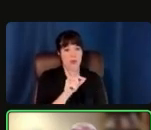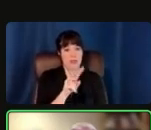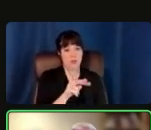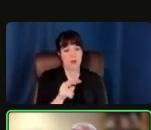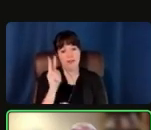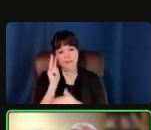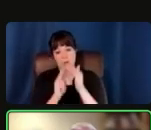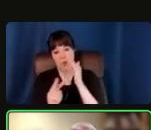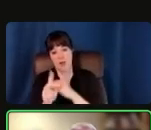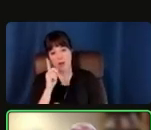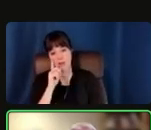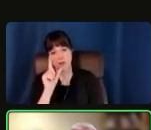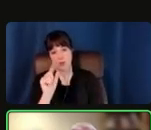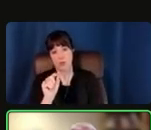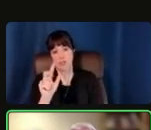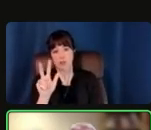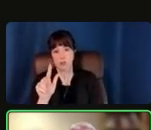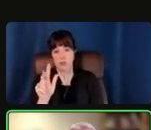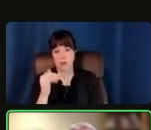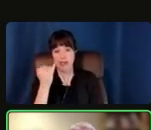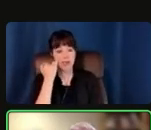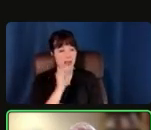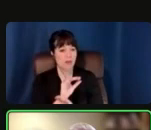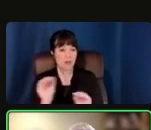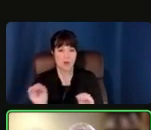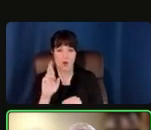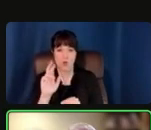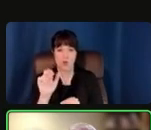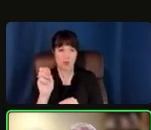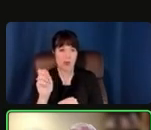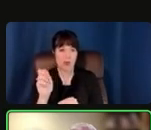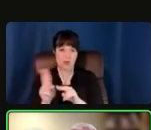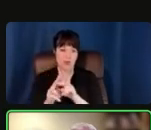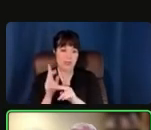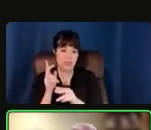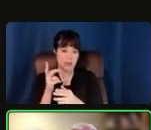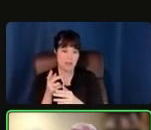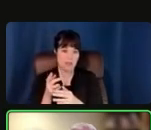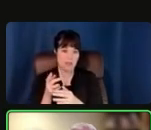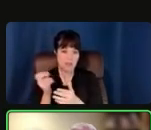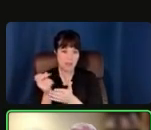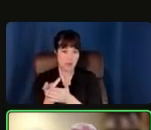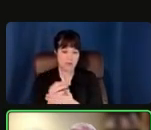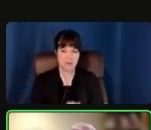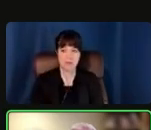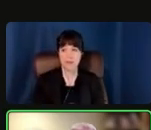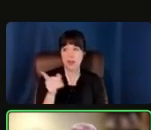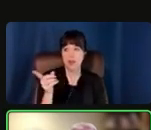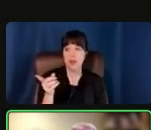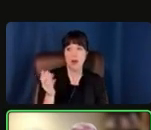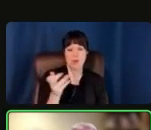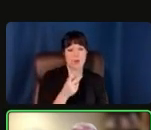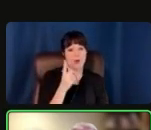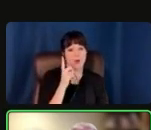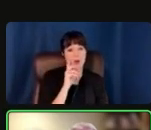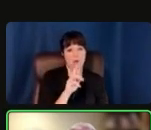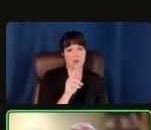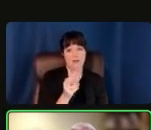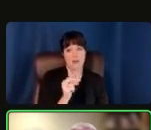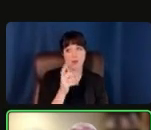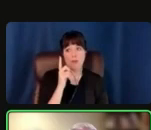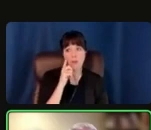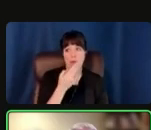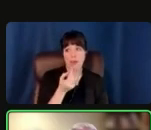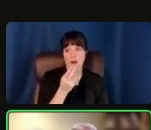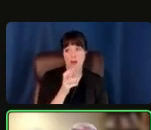forecast for 2023, if no rate increase is approved. Return on revenue for Salem's haulers within the two zones